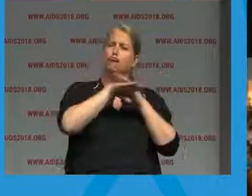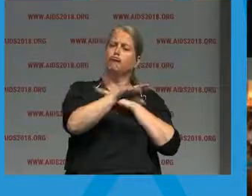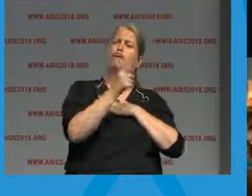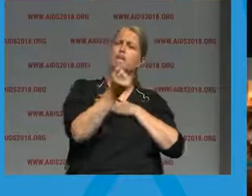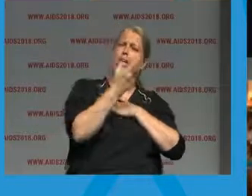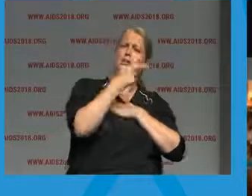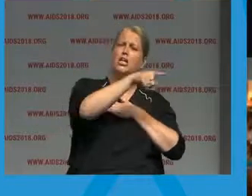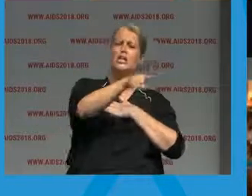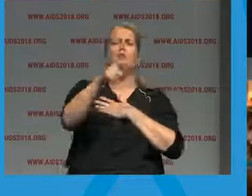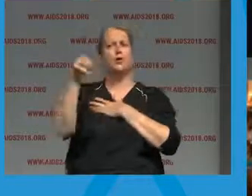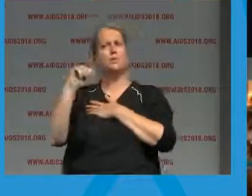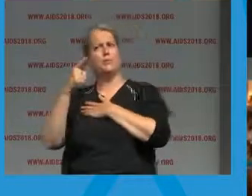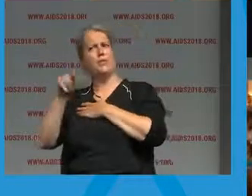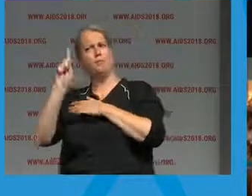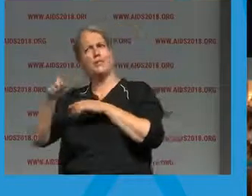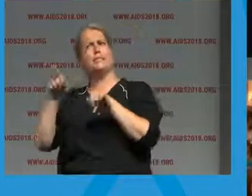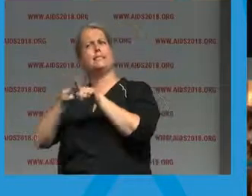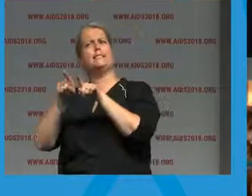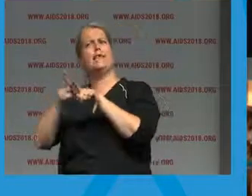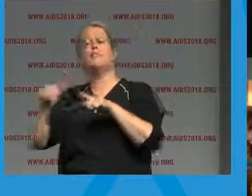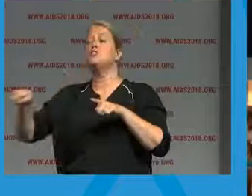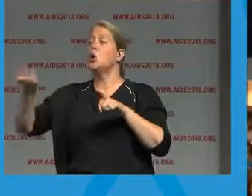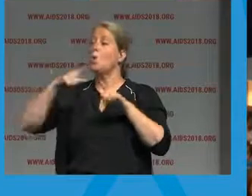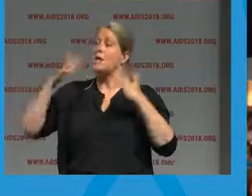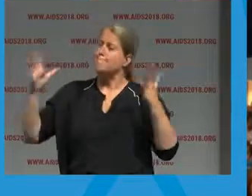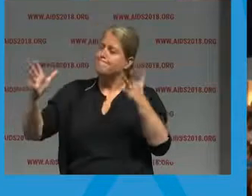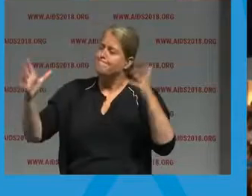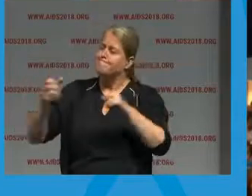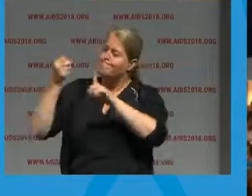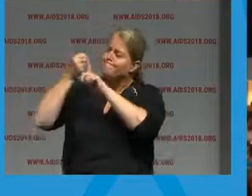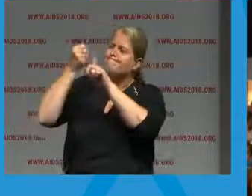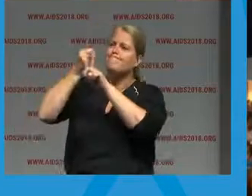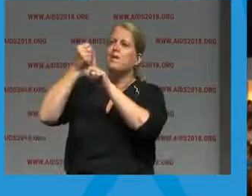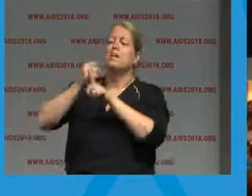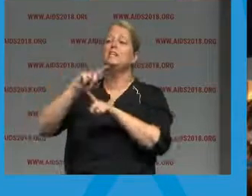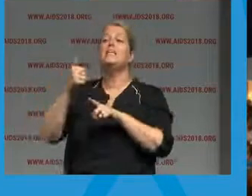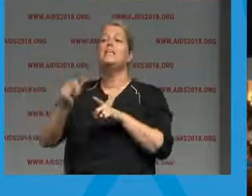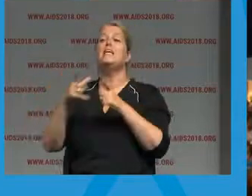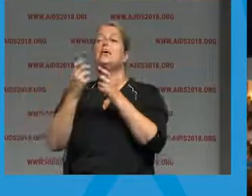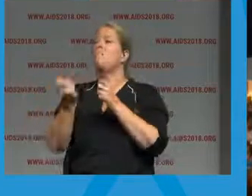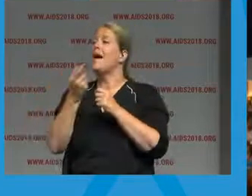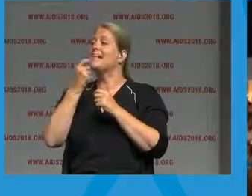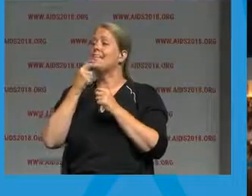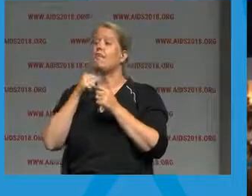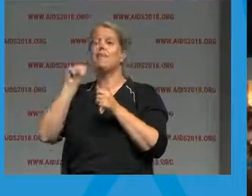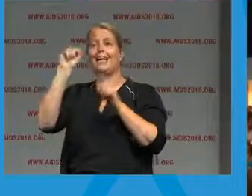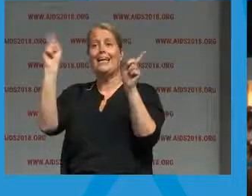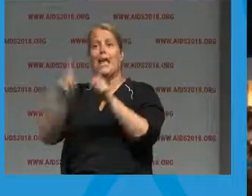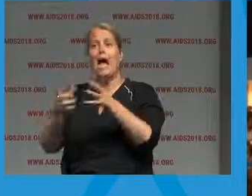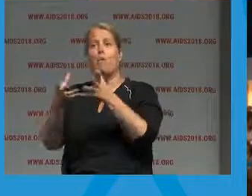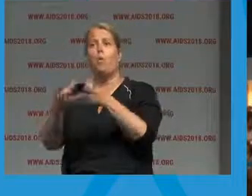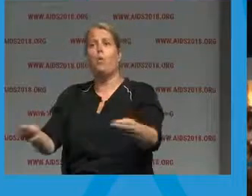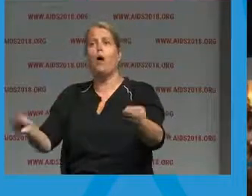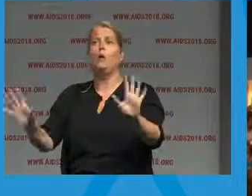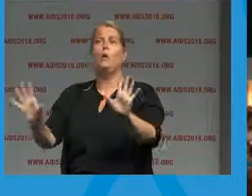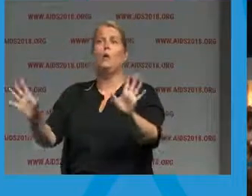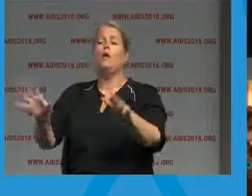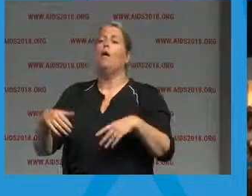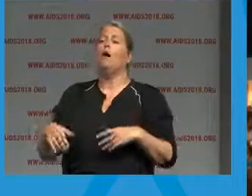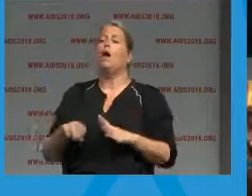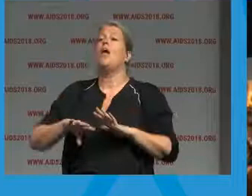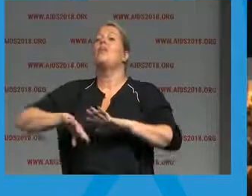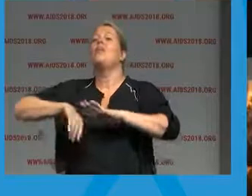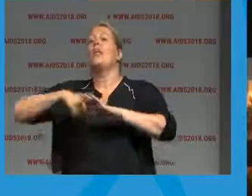request all of you to make a good advocacy effort that anti-TB medicines do not vanish from India. Otherwise, there will be chaos,